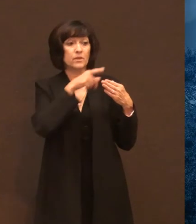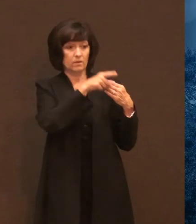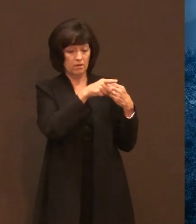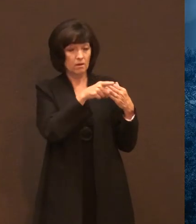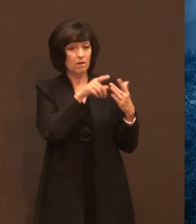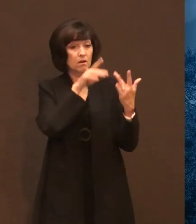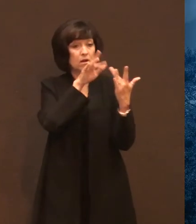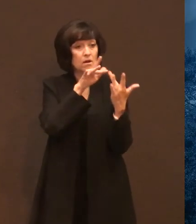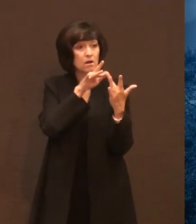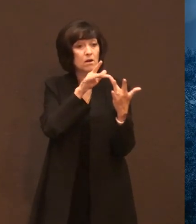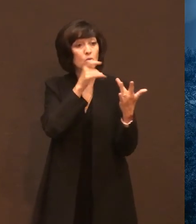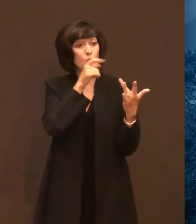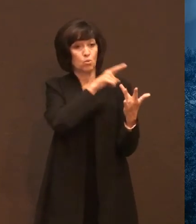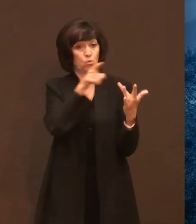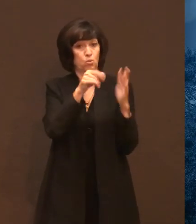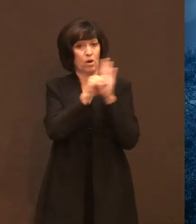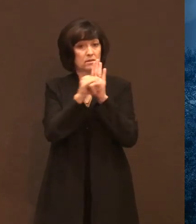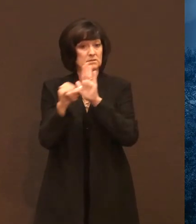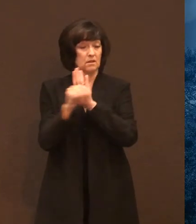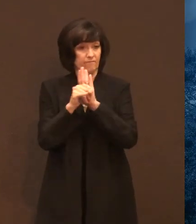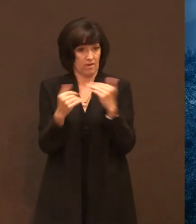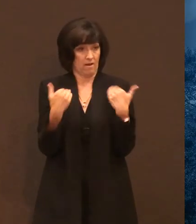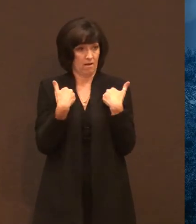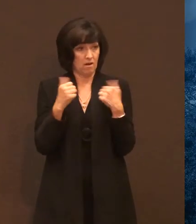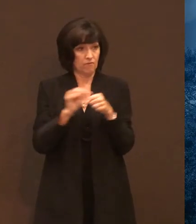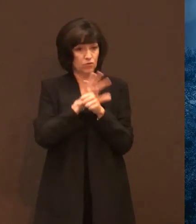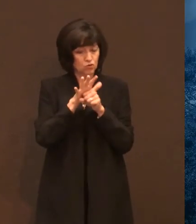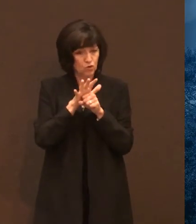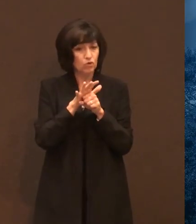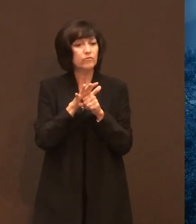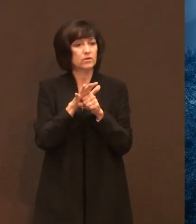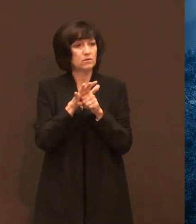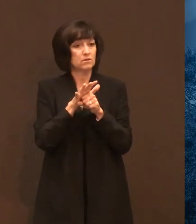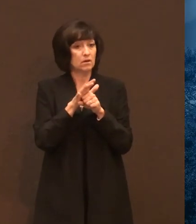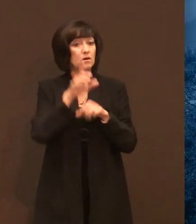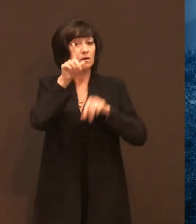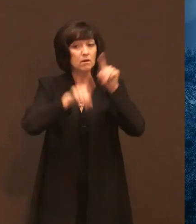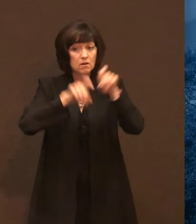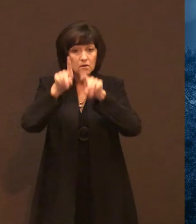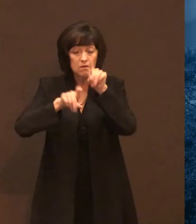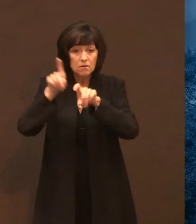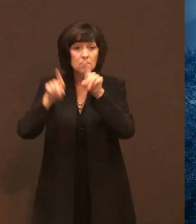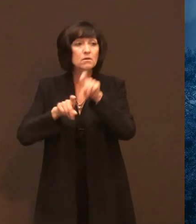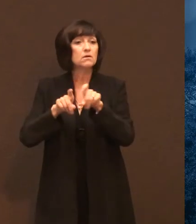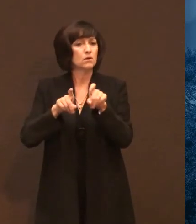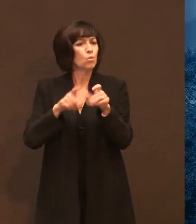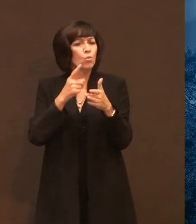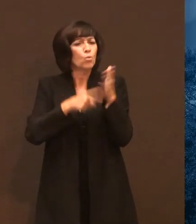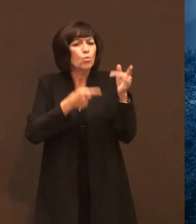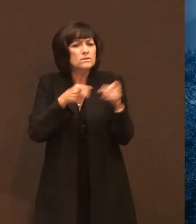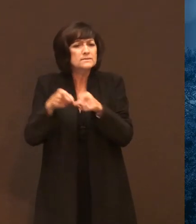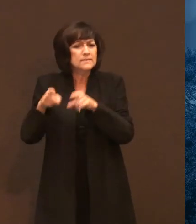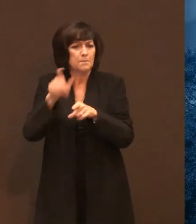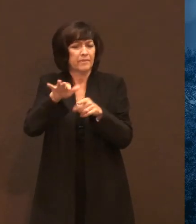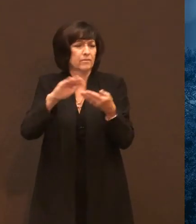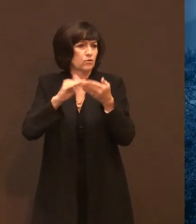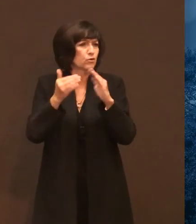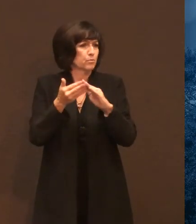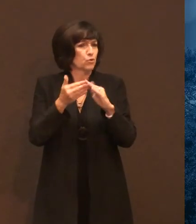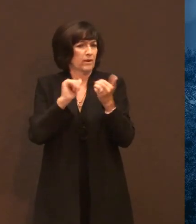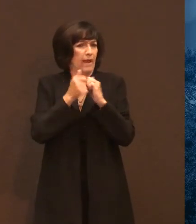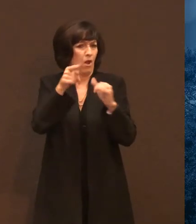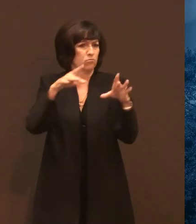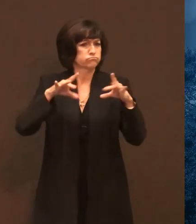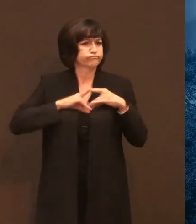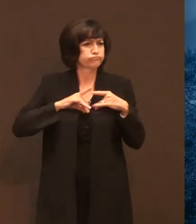contact tracing, and to make decision based on those interviews about what may or may not be happening in a community. And